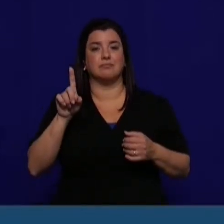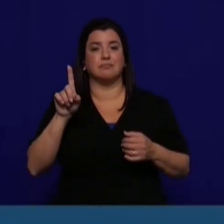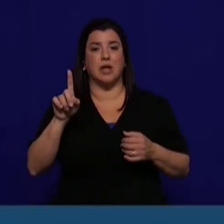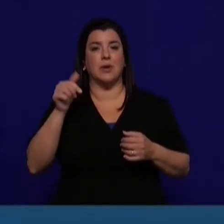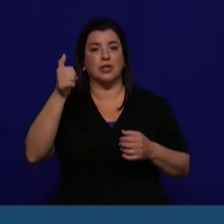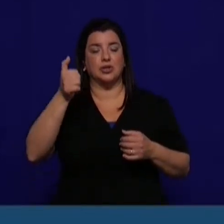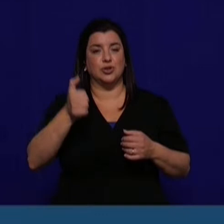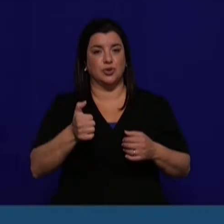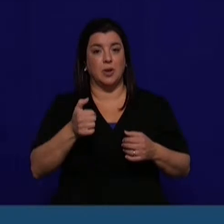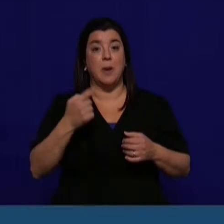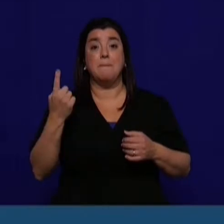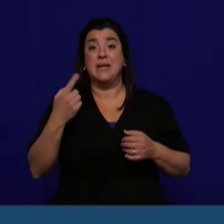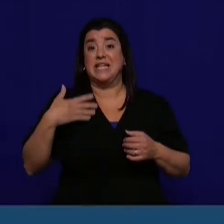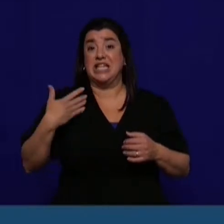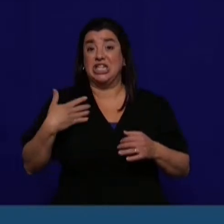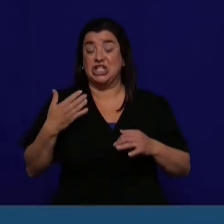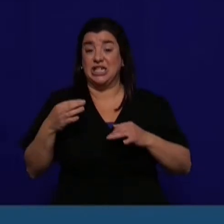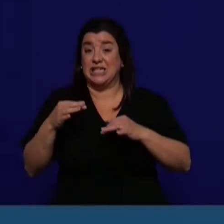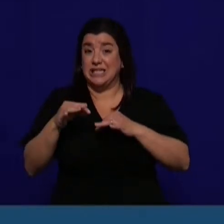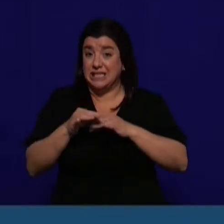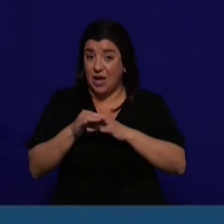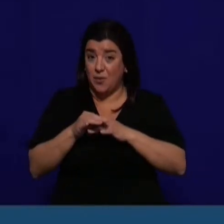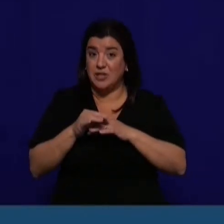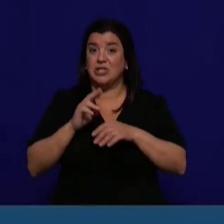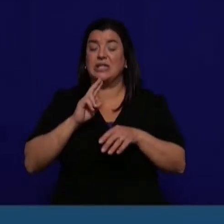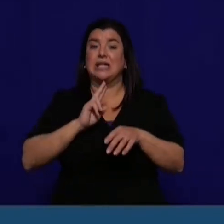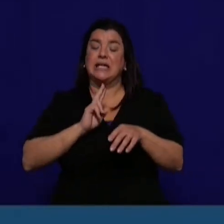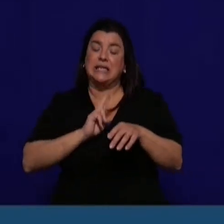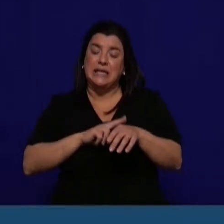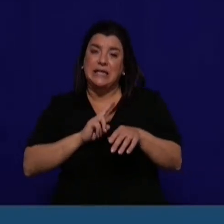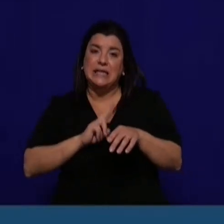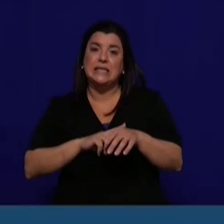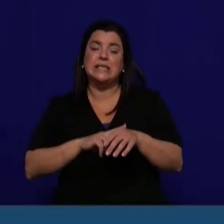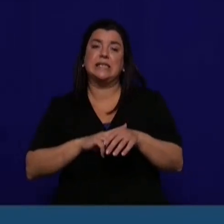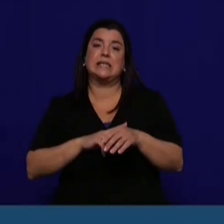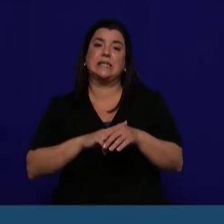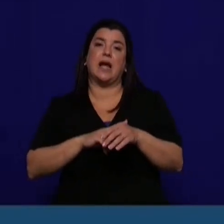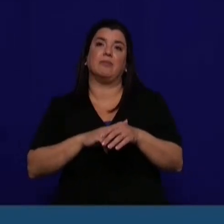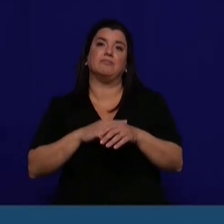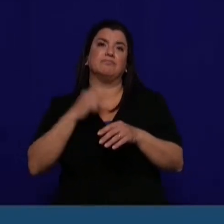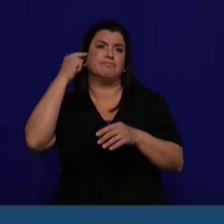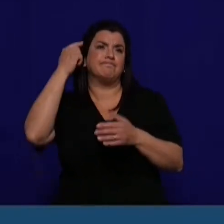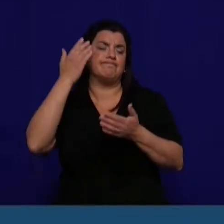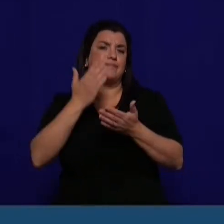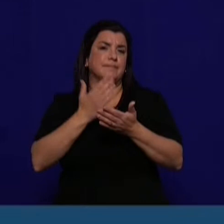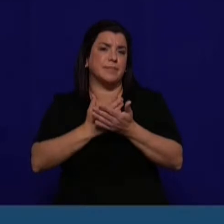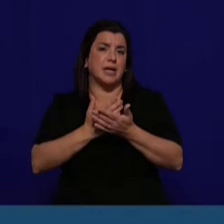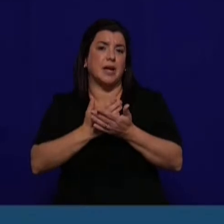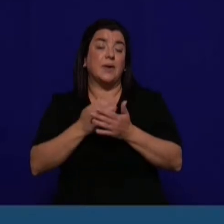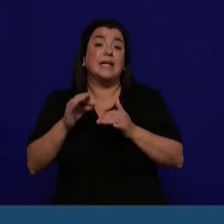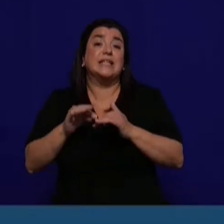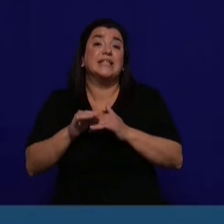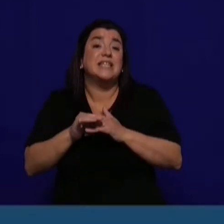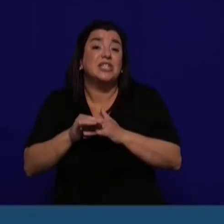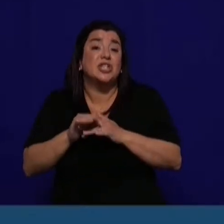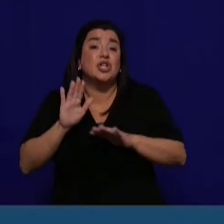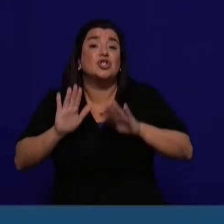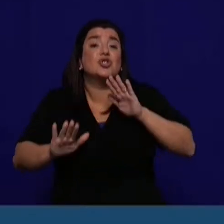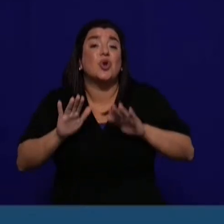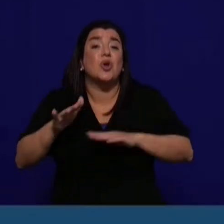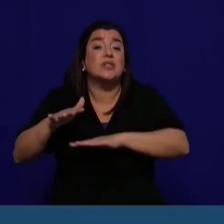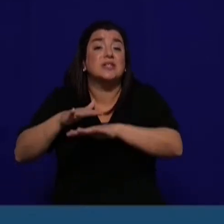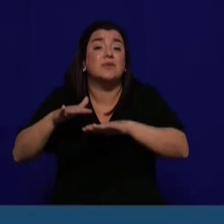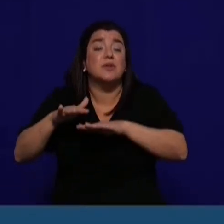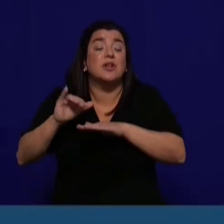jippjanaw biex jiżżewġu kunu jistgħu jippretendu li huma jistgħu jippjanaw it-tiġ tagħhom dejjem lek l-affarijiet jibqgħu sejrin